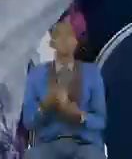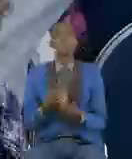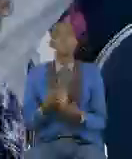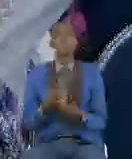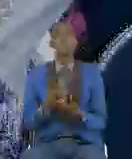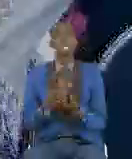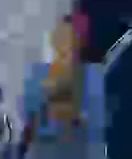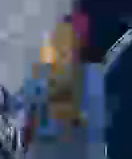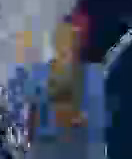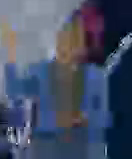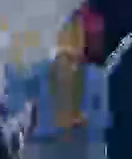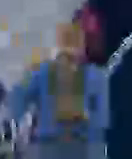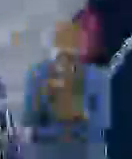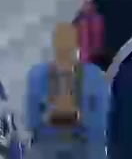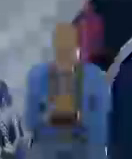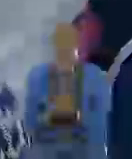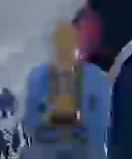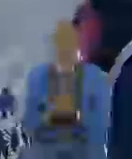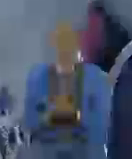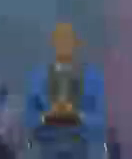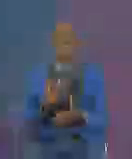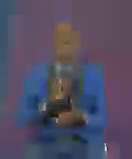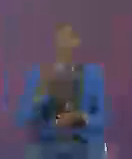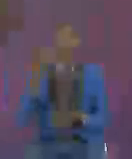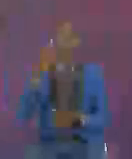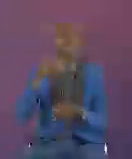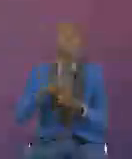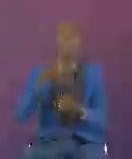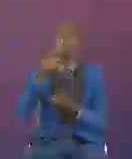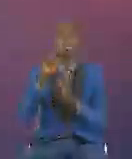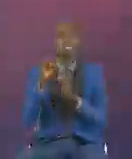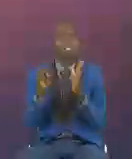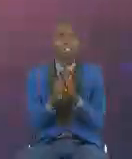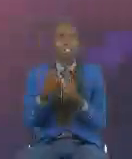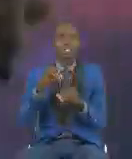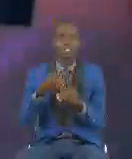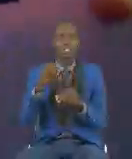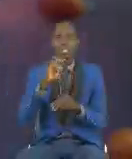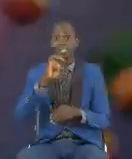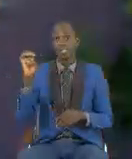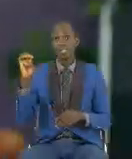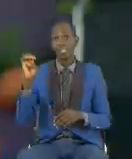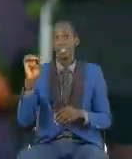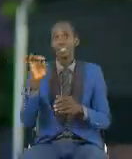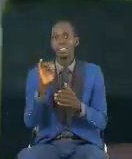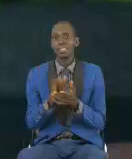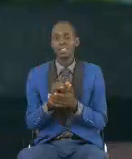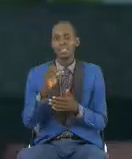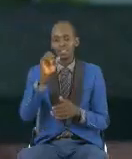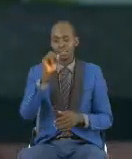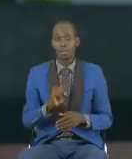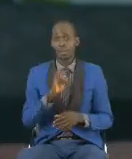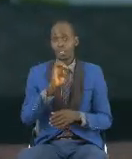grace. I was in one of the states in the east, that is southeast,